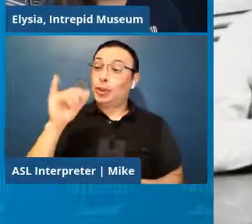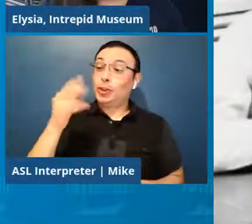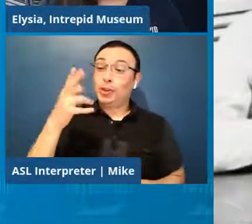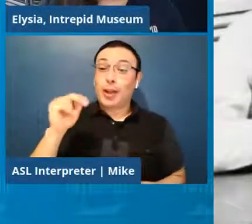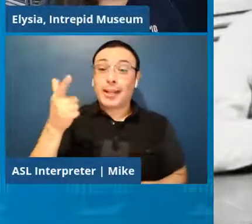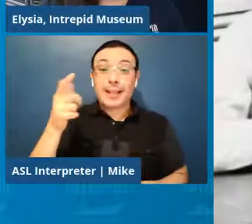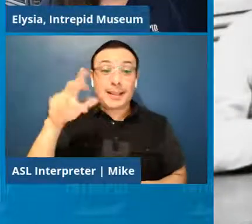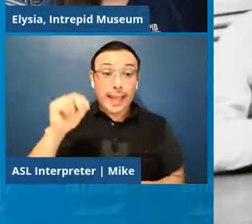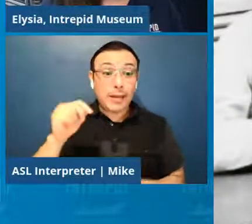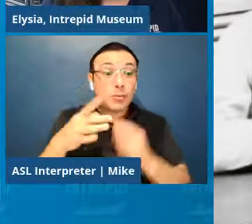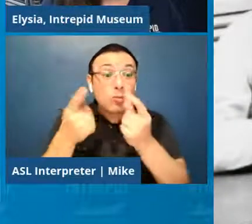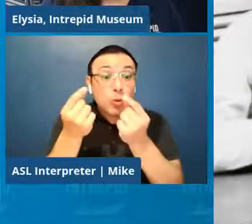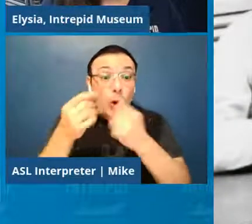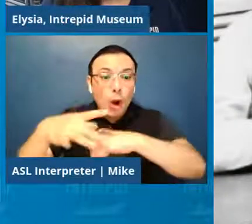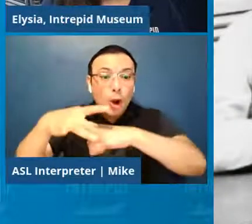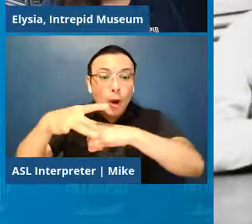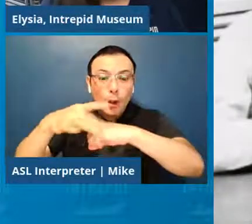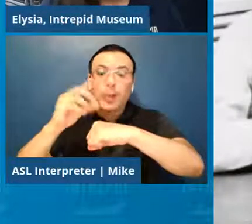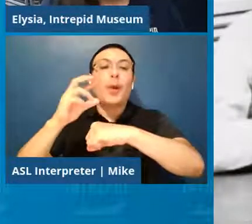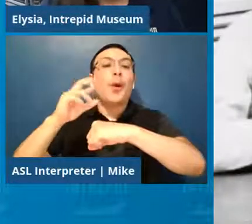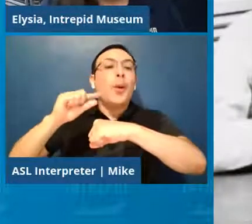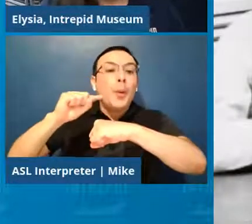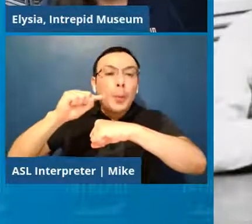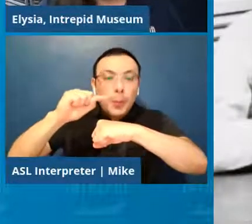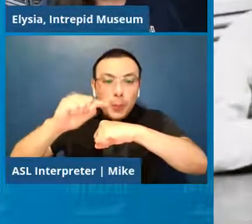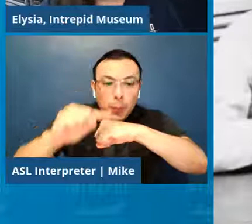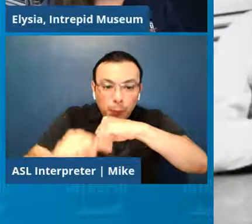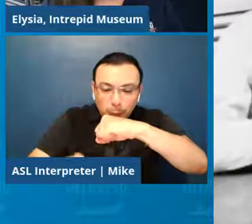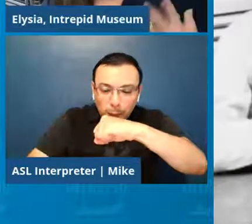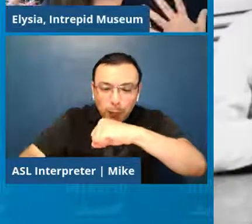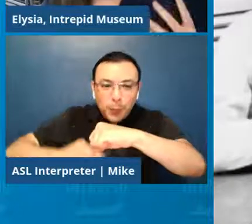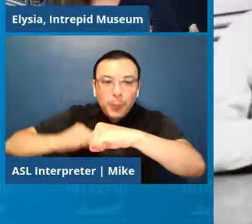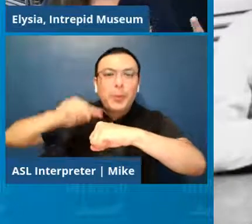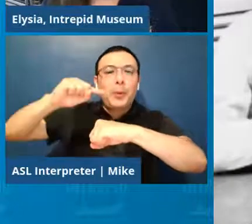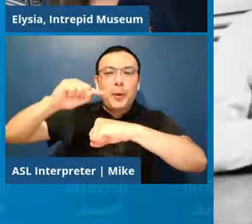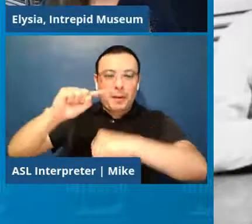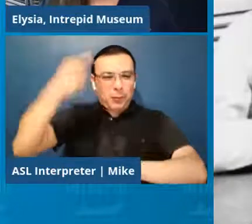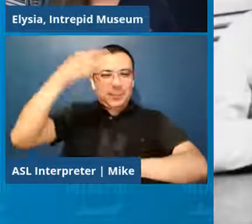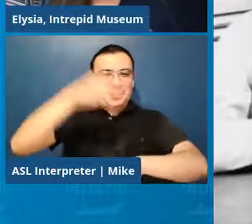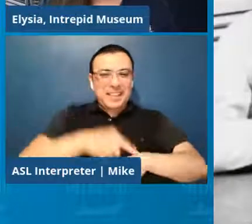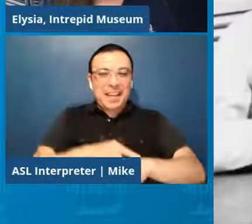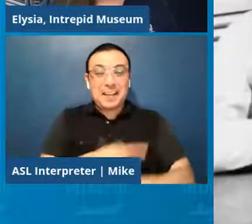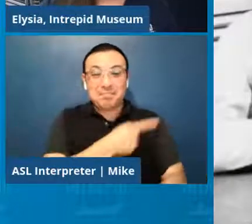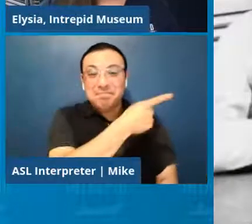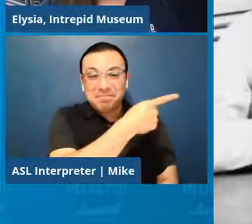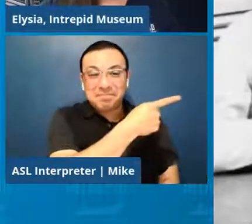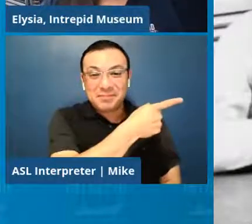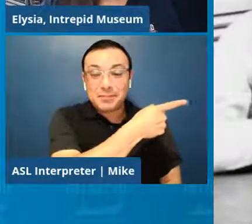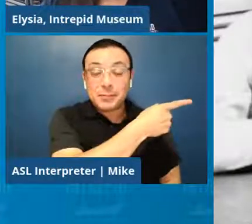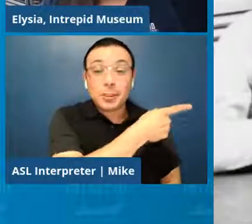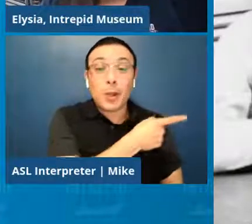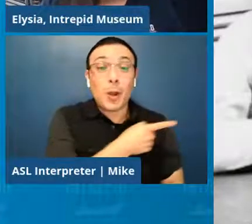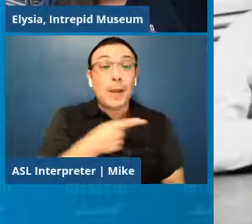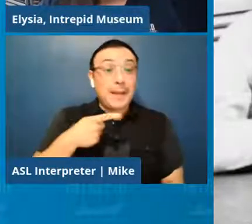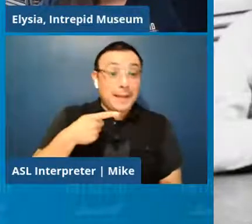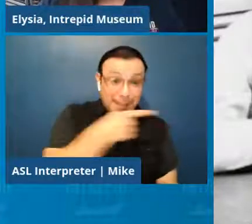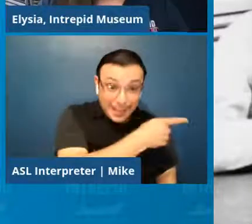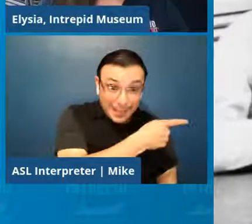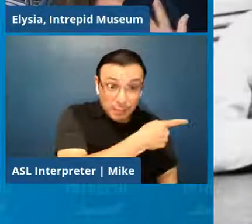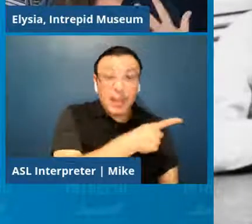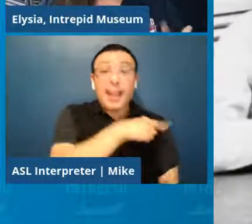it. And this has really become a tradition now for the astronauts to have one last big meal on Earth before their